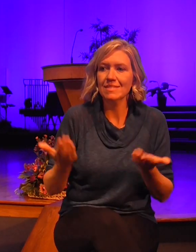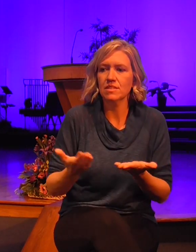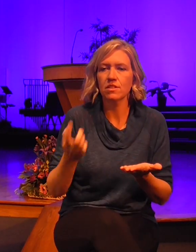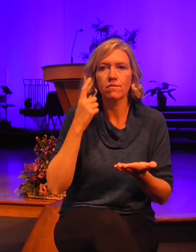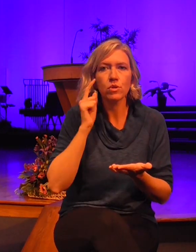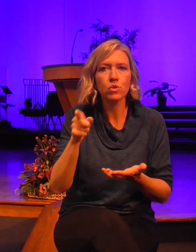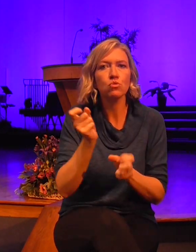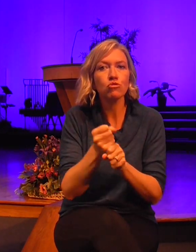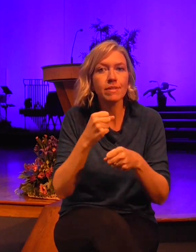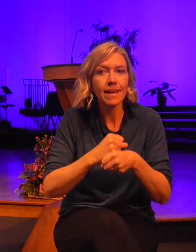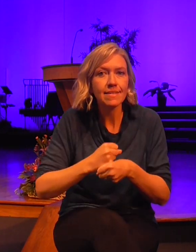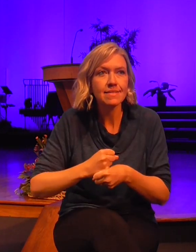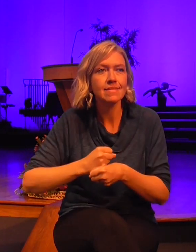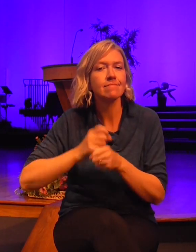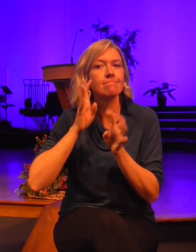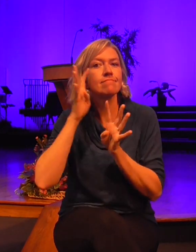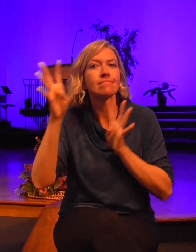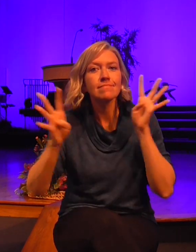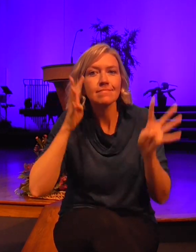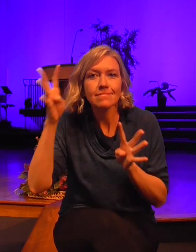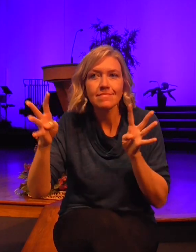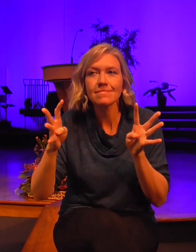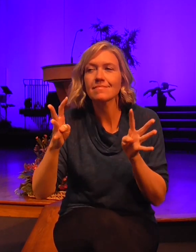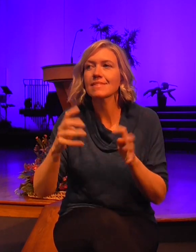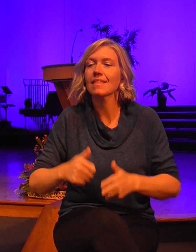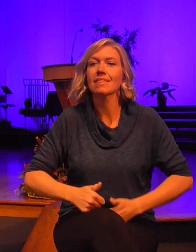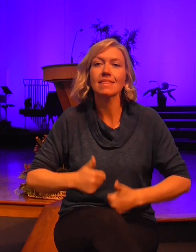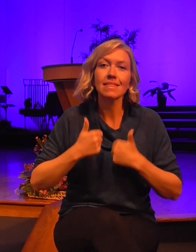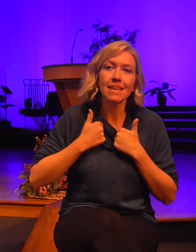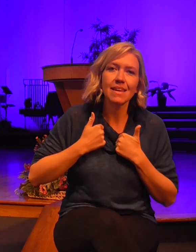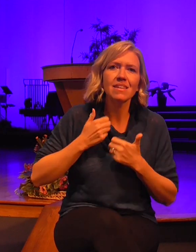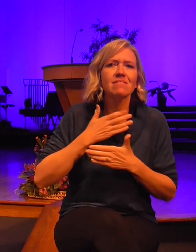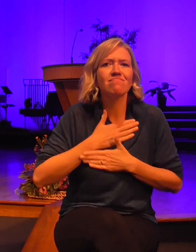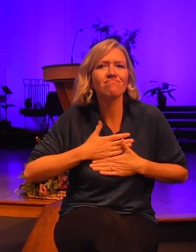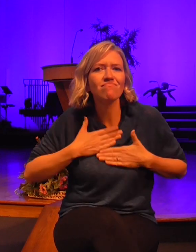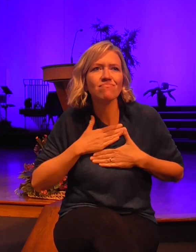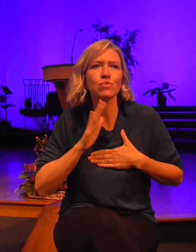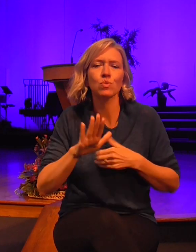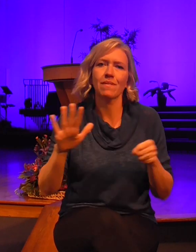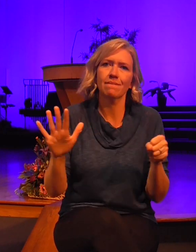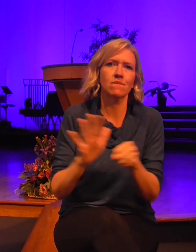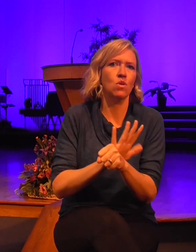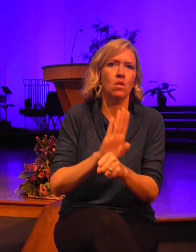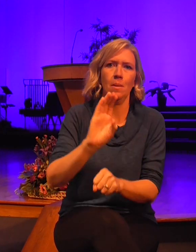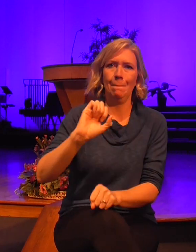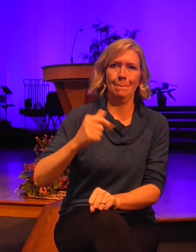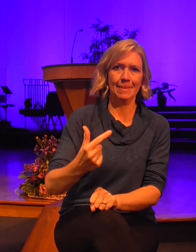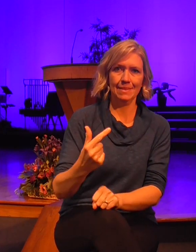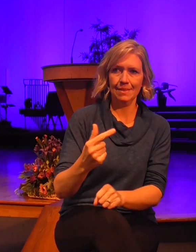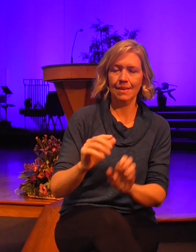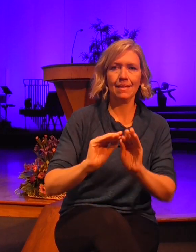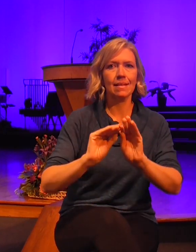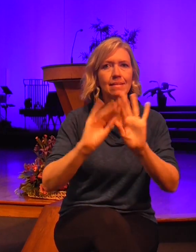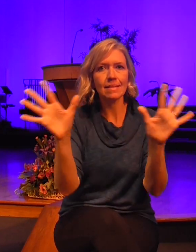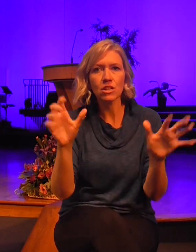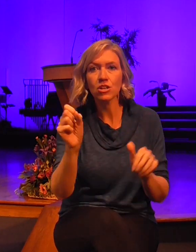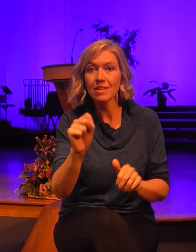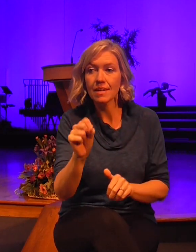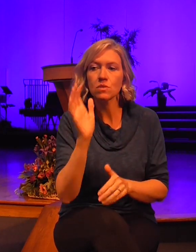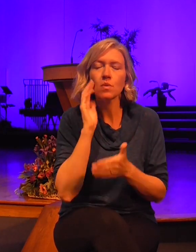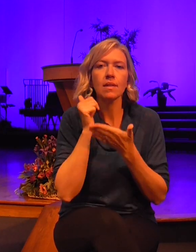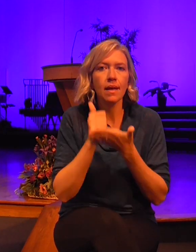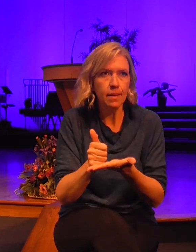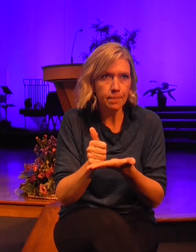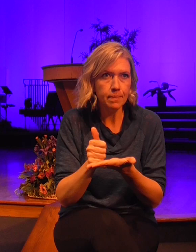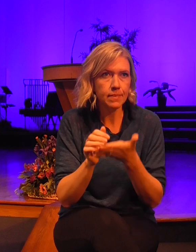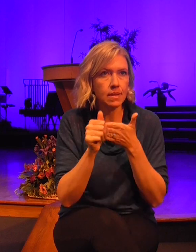create, to invent, to live in the fullness of your being. And the clarity of your yes will help get